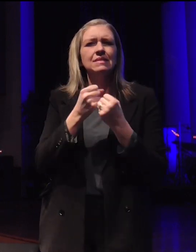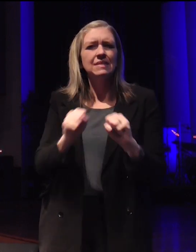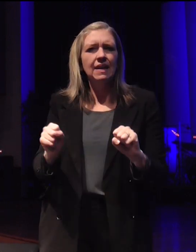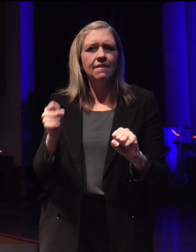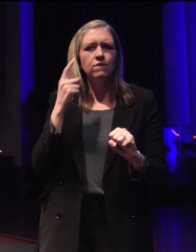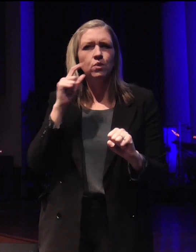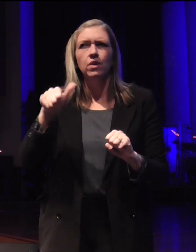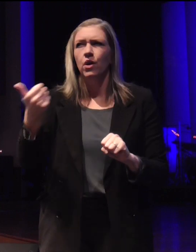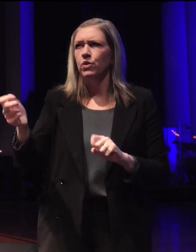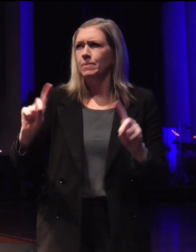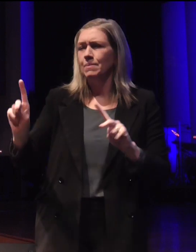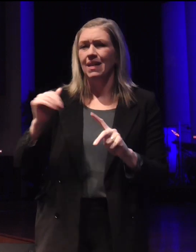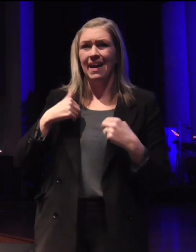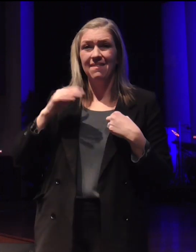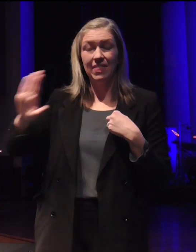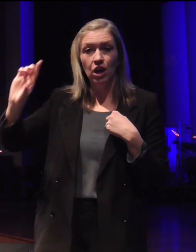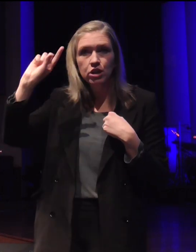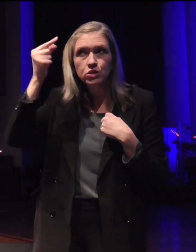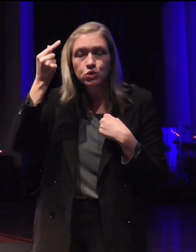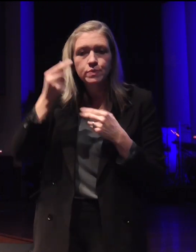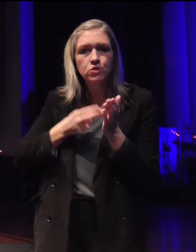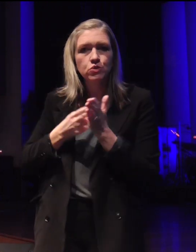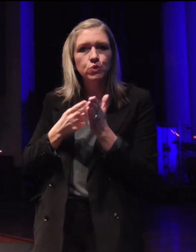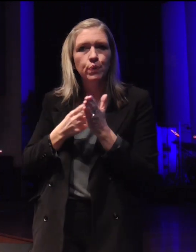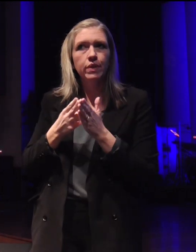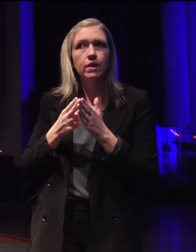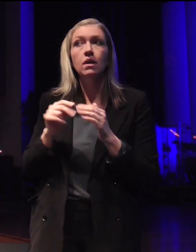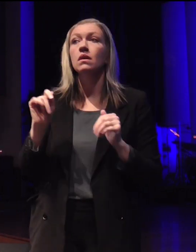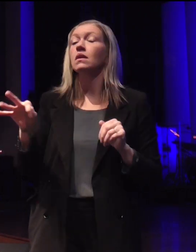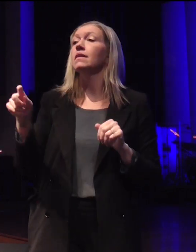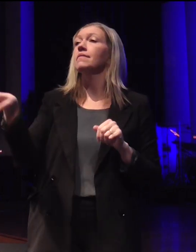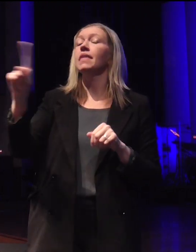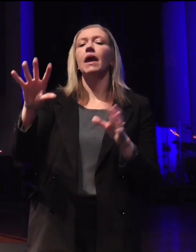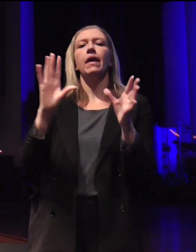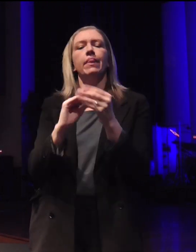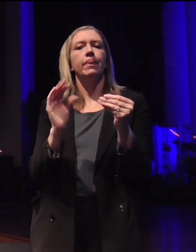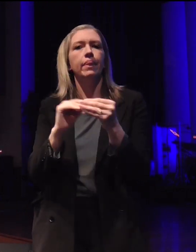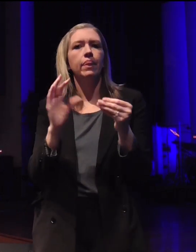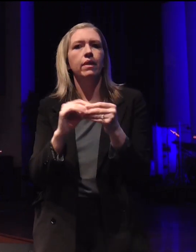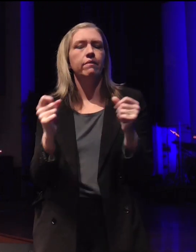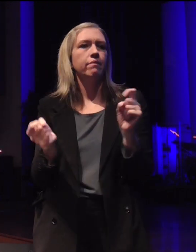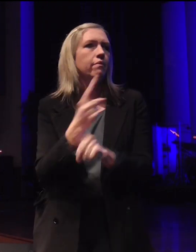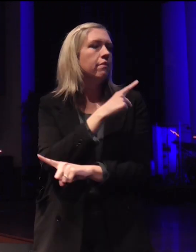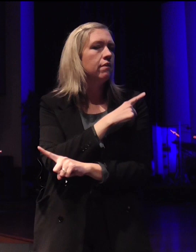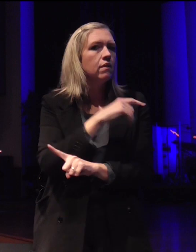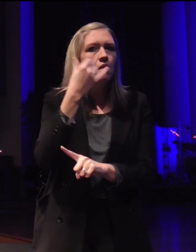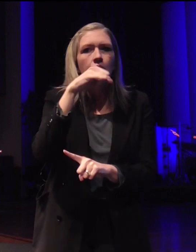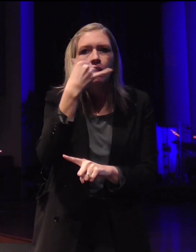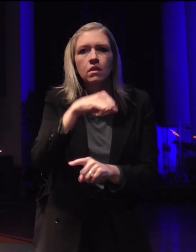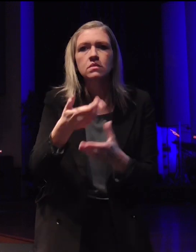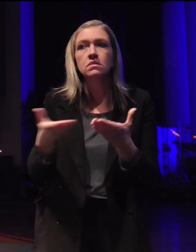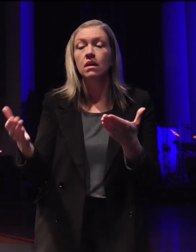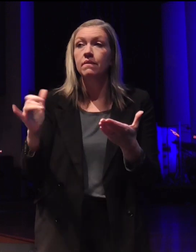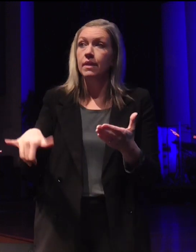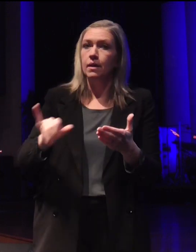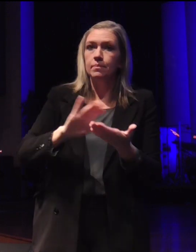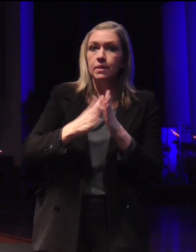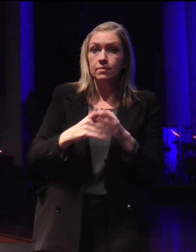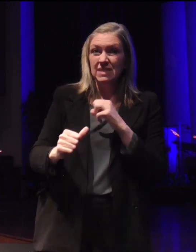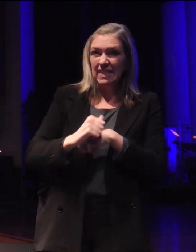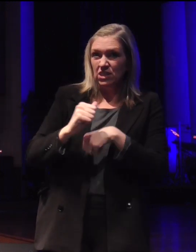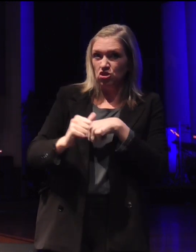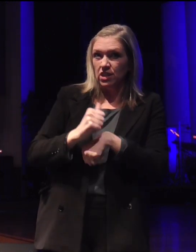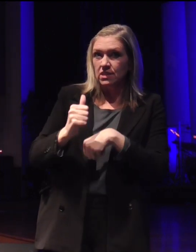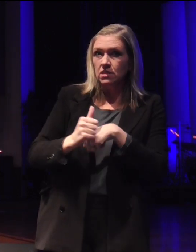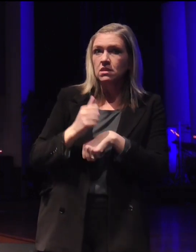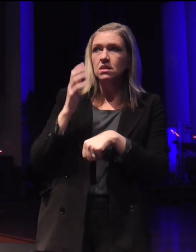stupid truth. If they keep saying all that stupid stuff they're saying, it's dangerous. It's